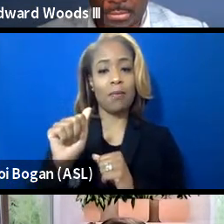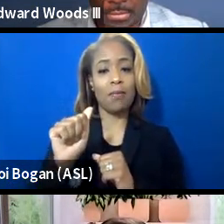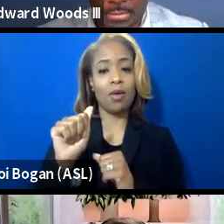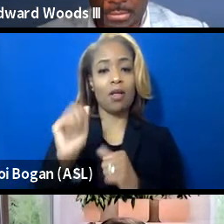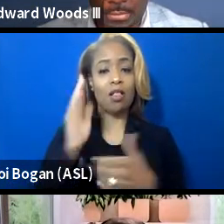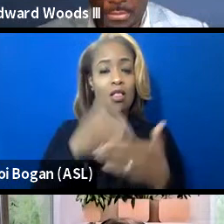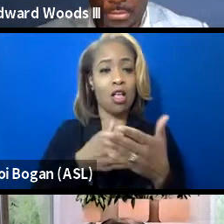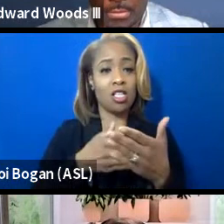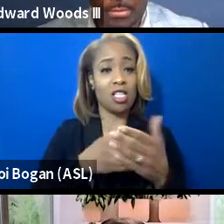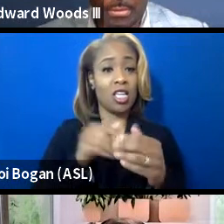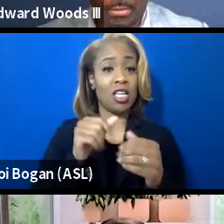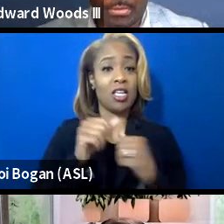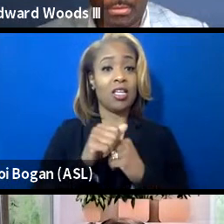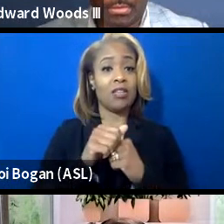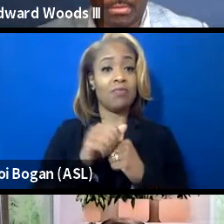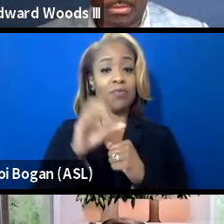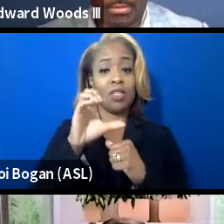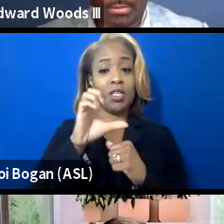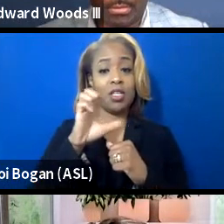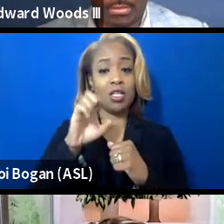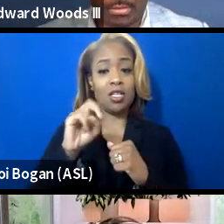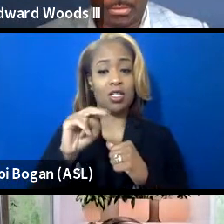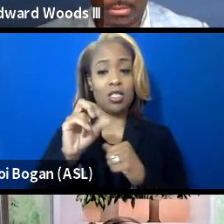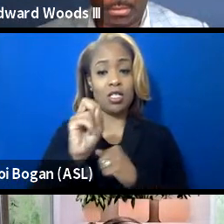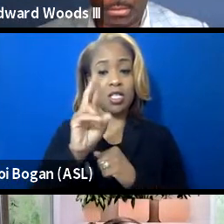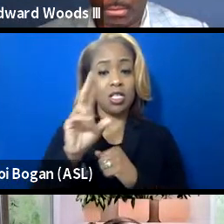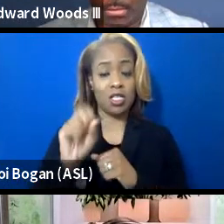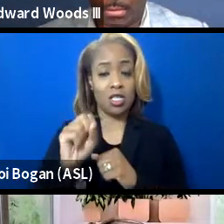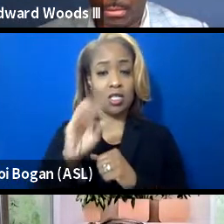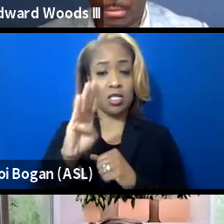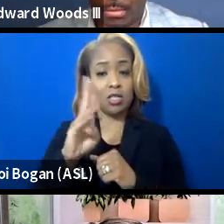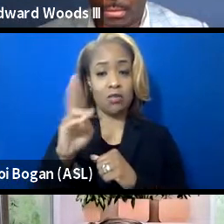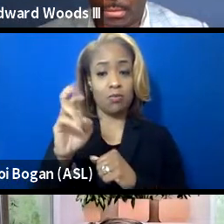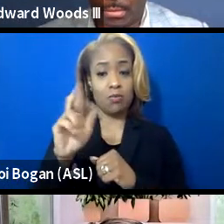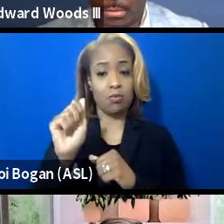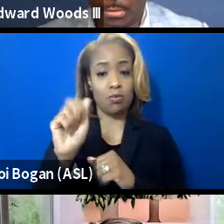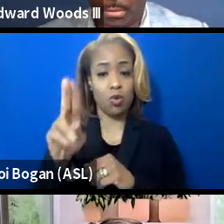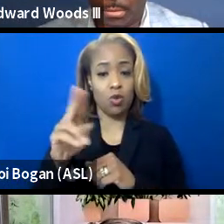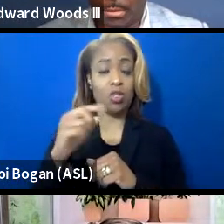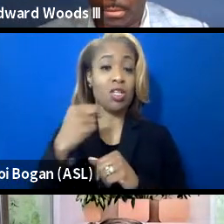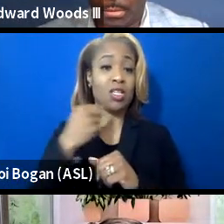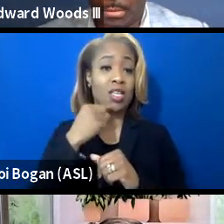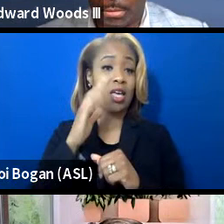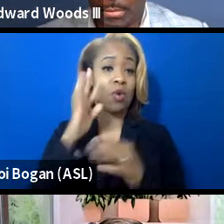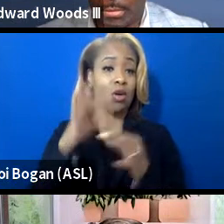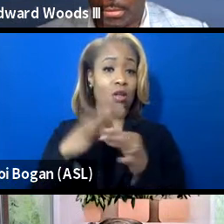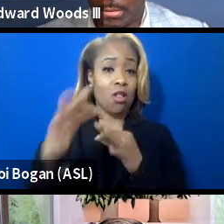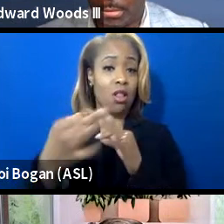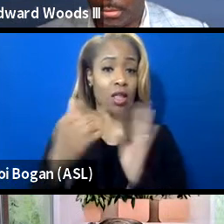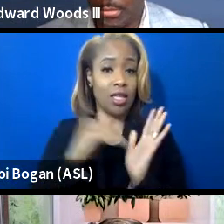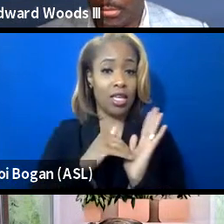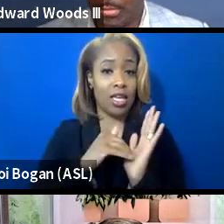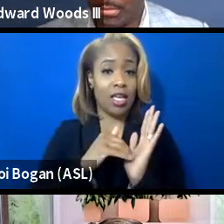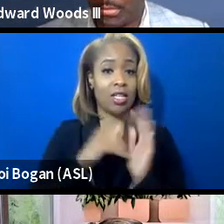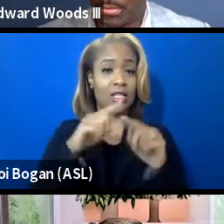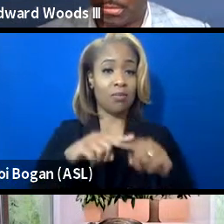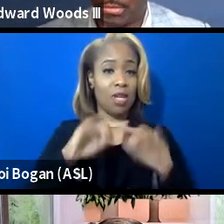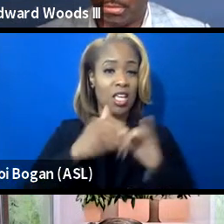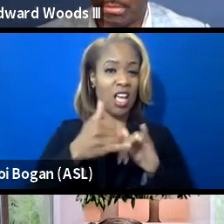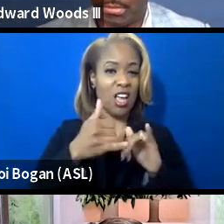go the wrong direction, the Census Bureau says it's going to be delayed another time, and